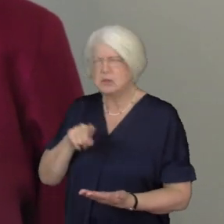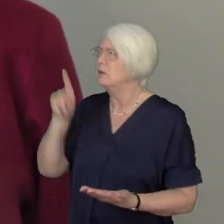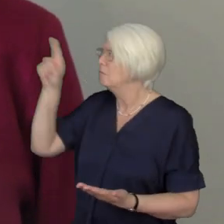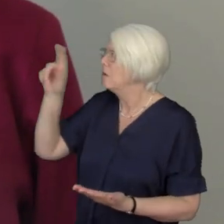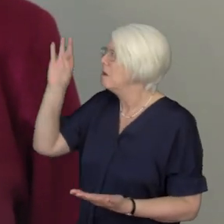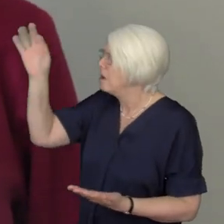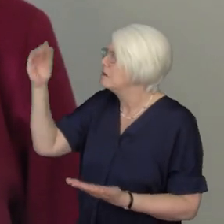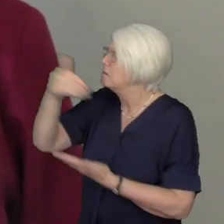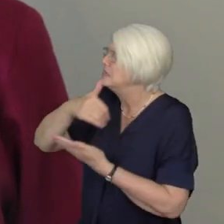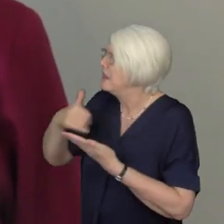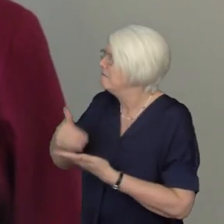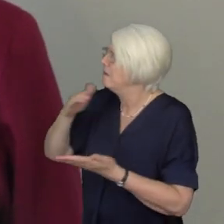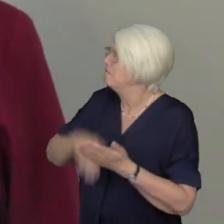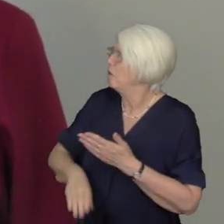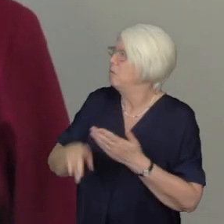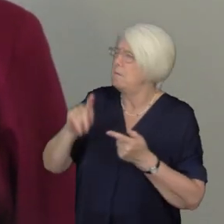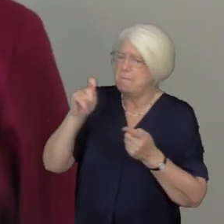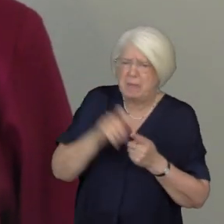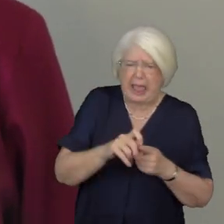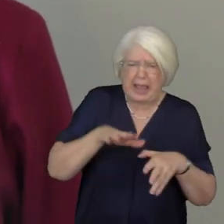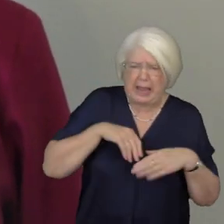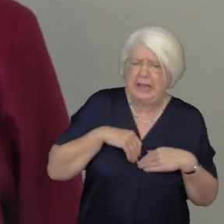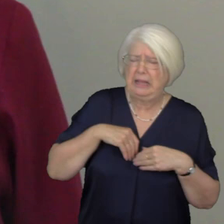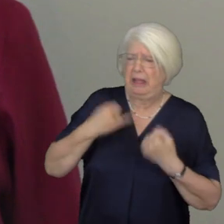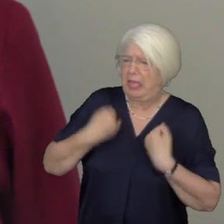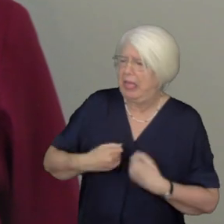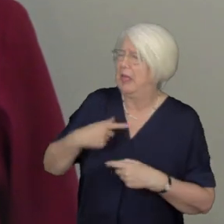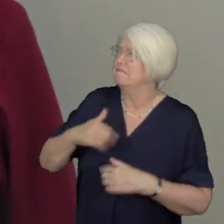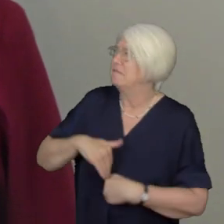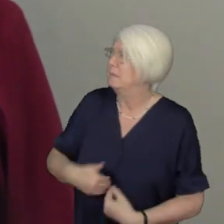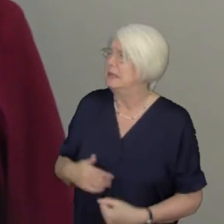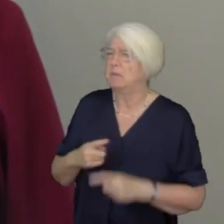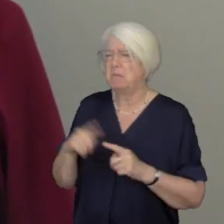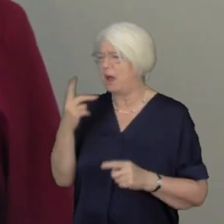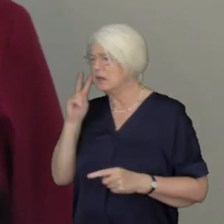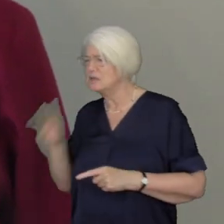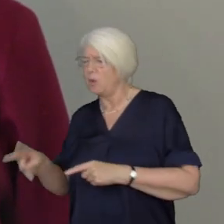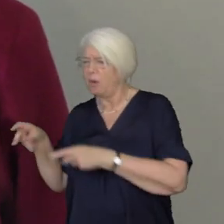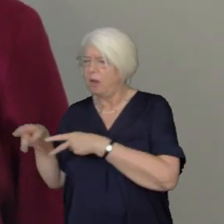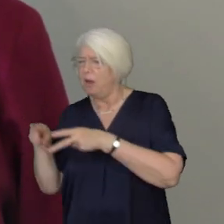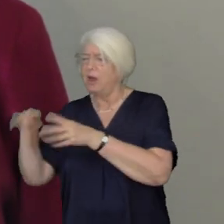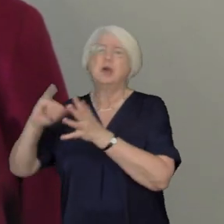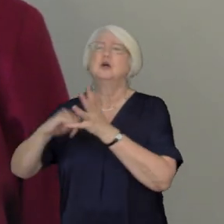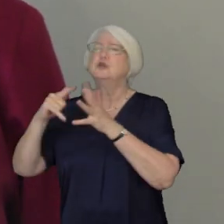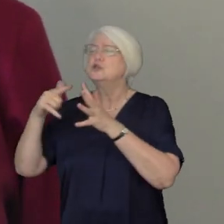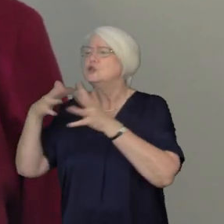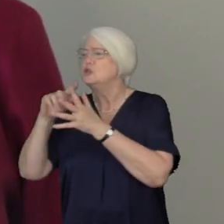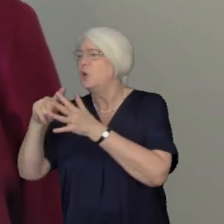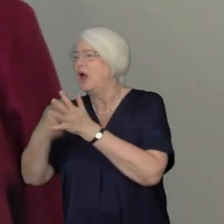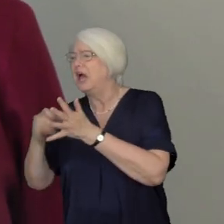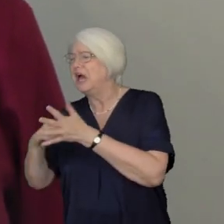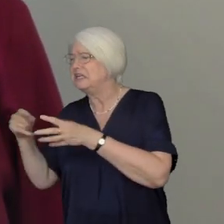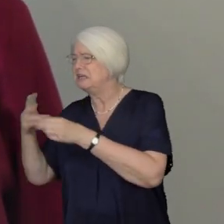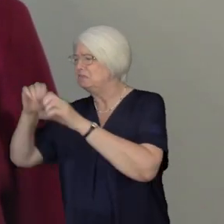delivered from plague, pestilence, and famine when all the sewers ran into the Thames. I thought